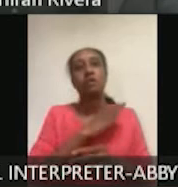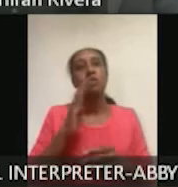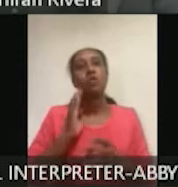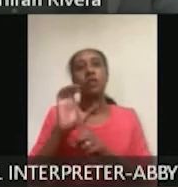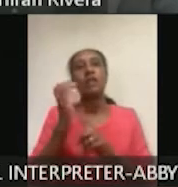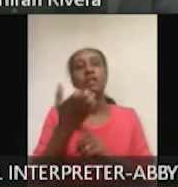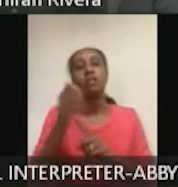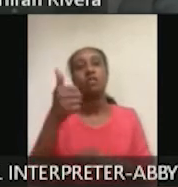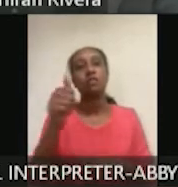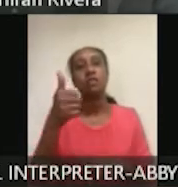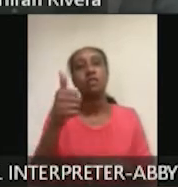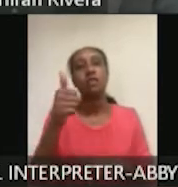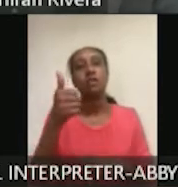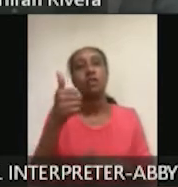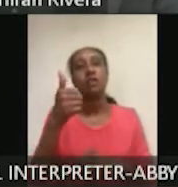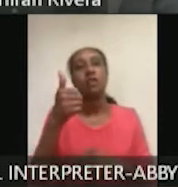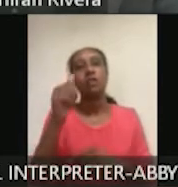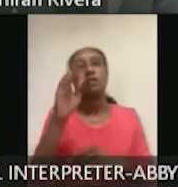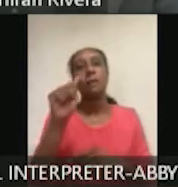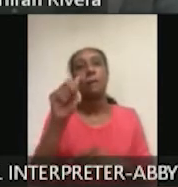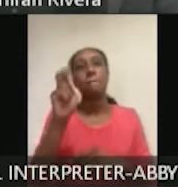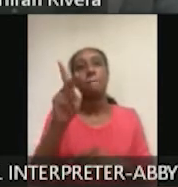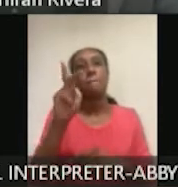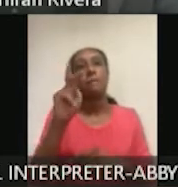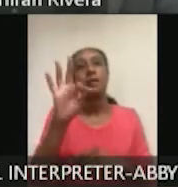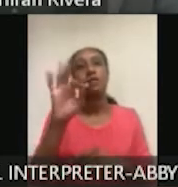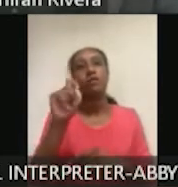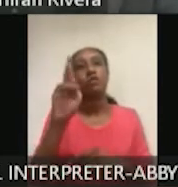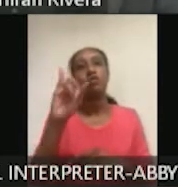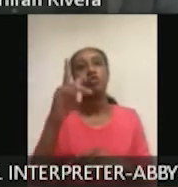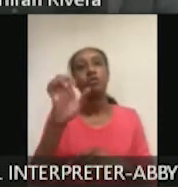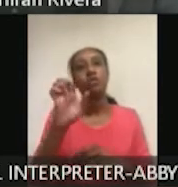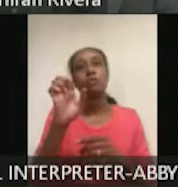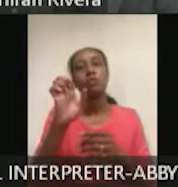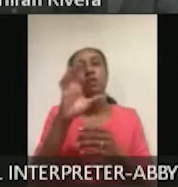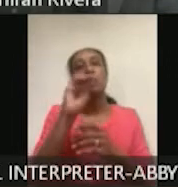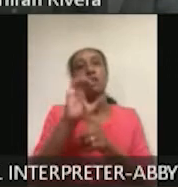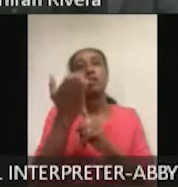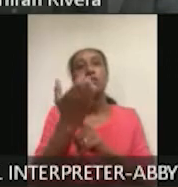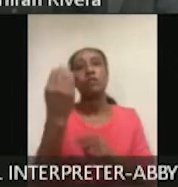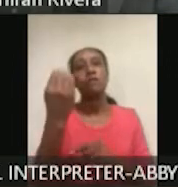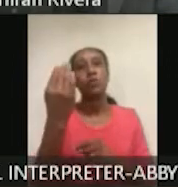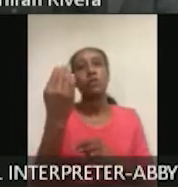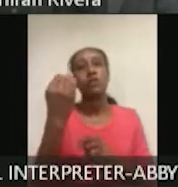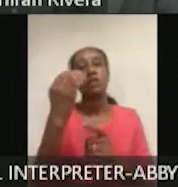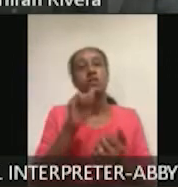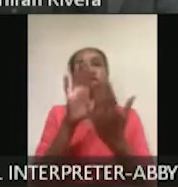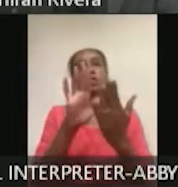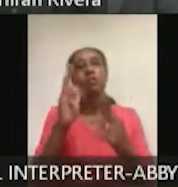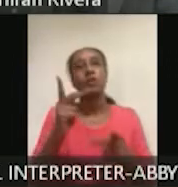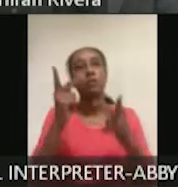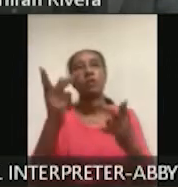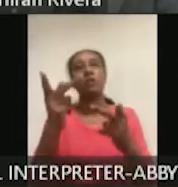Condition 10 provides vehicle trip generation from the development, and condition 14 addresses the